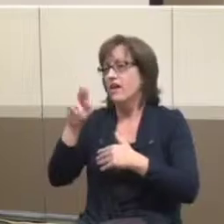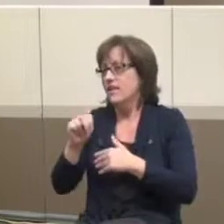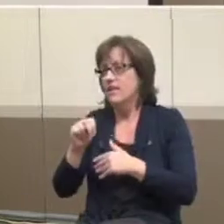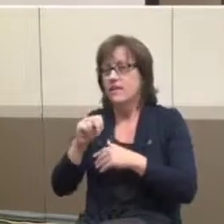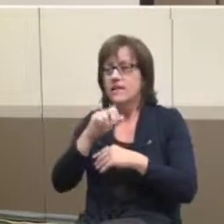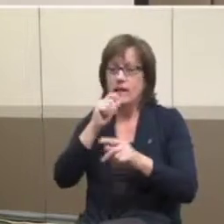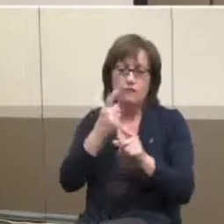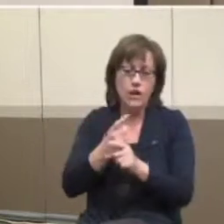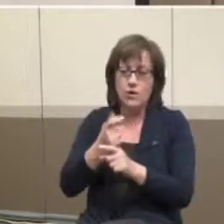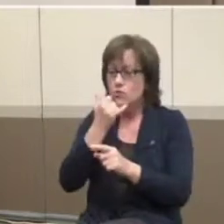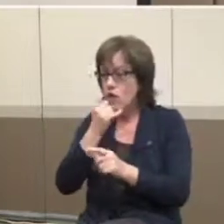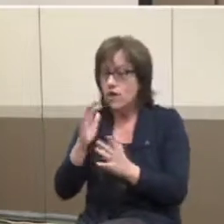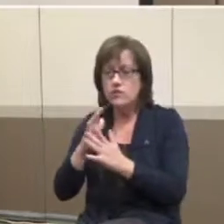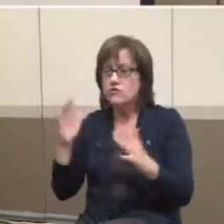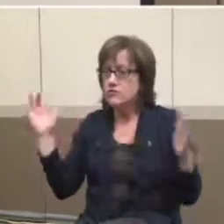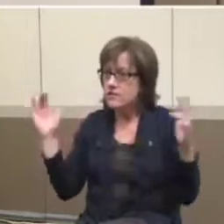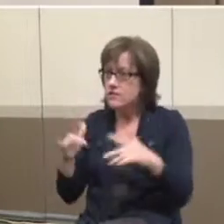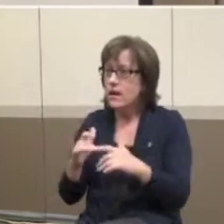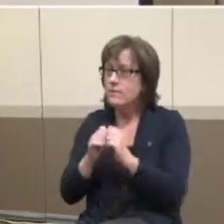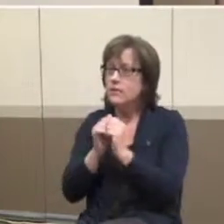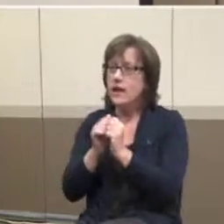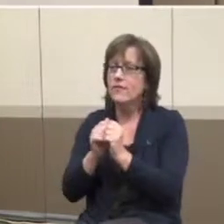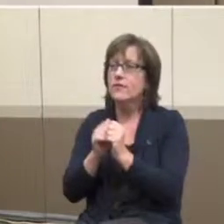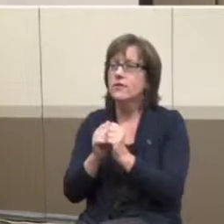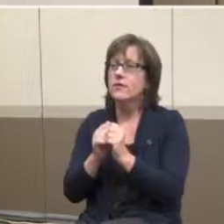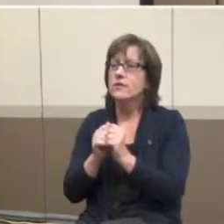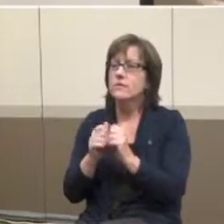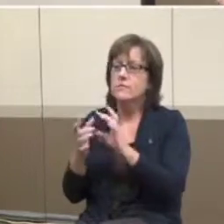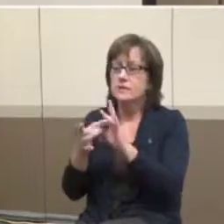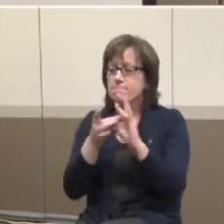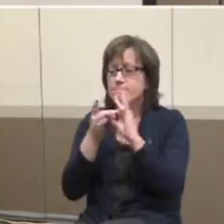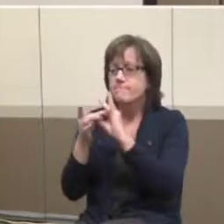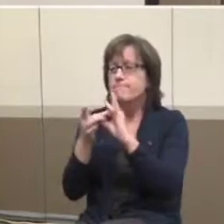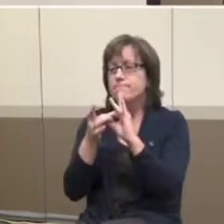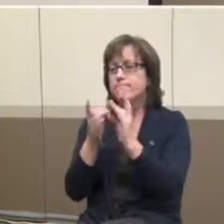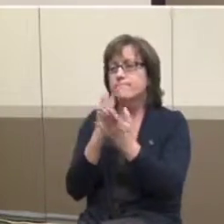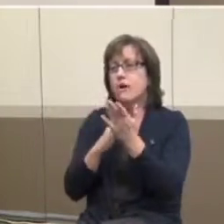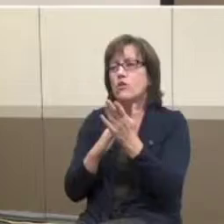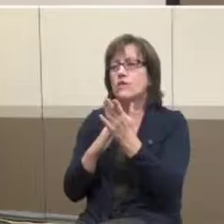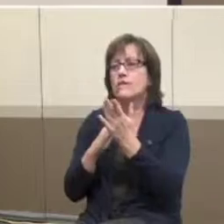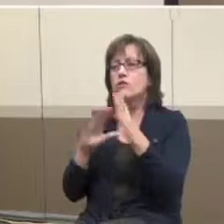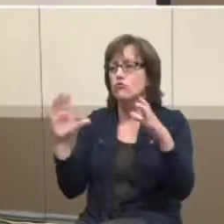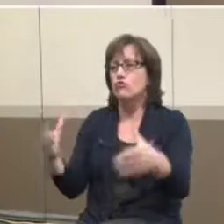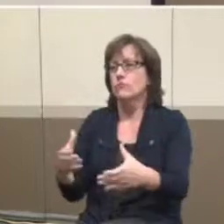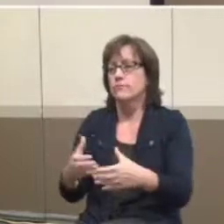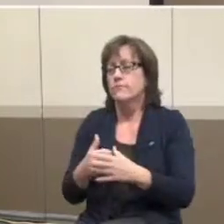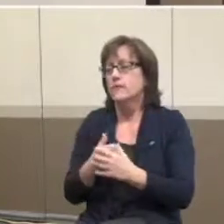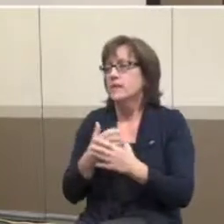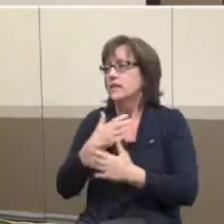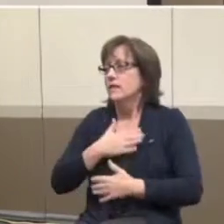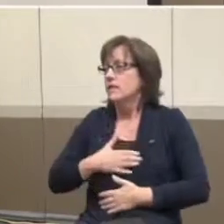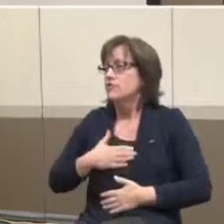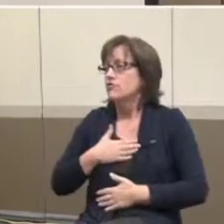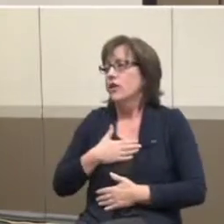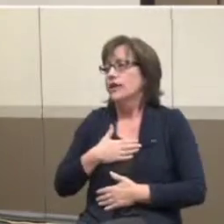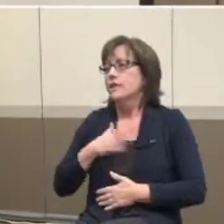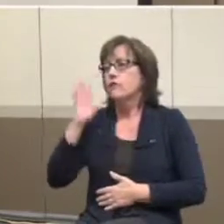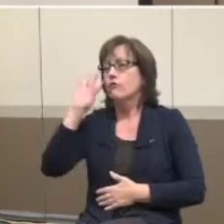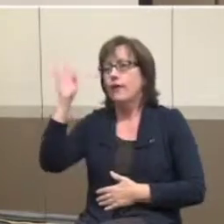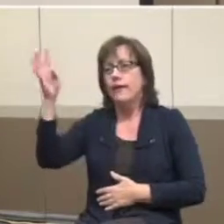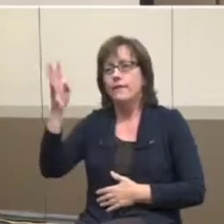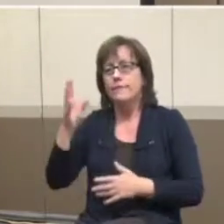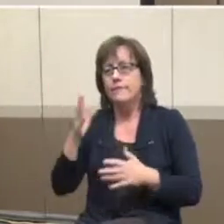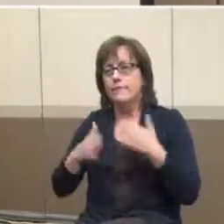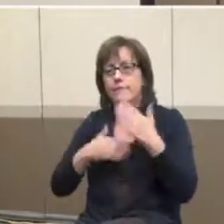wrong way. This is about coming together, being part of a community, enjoying the